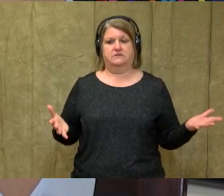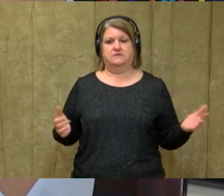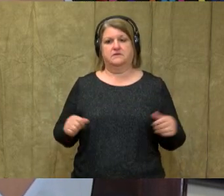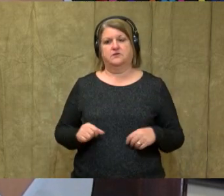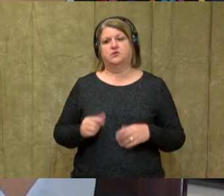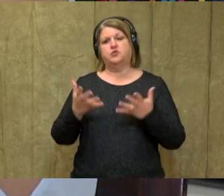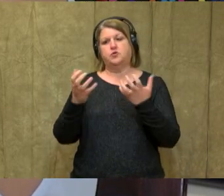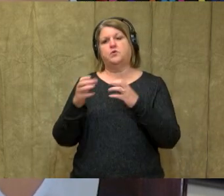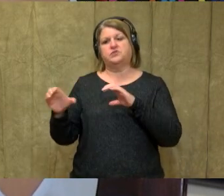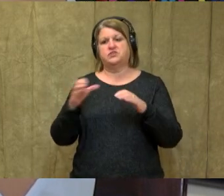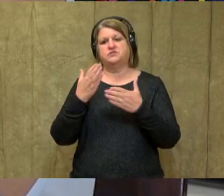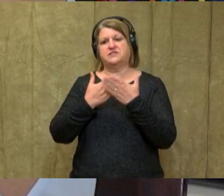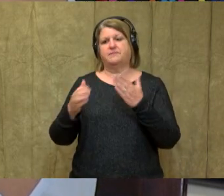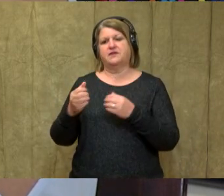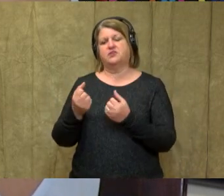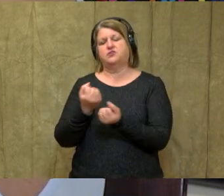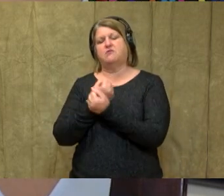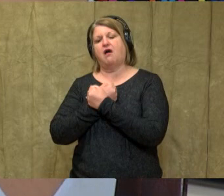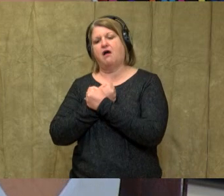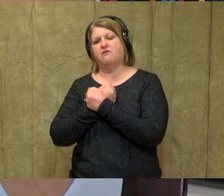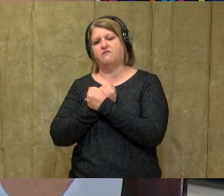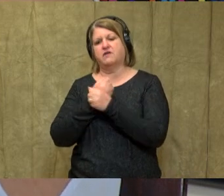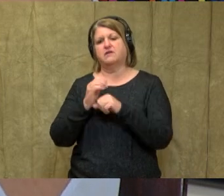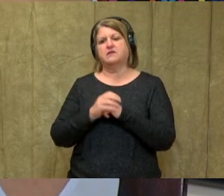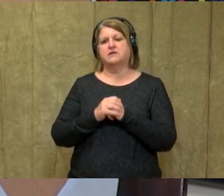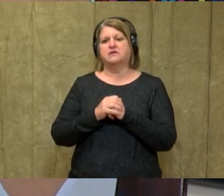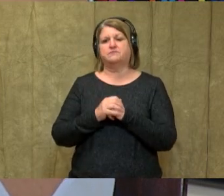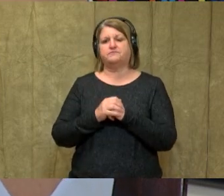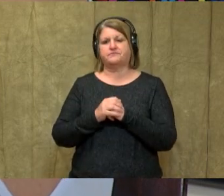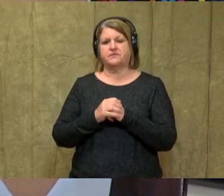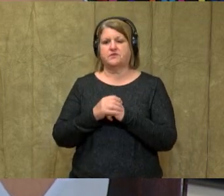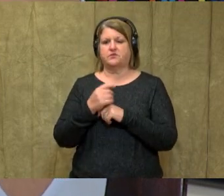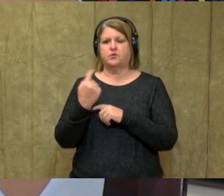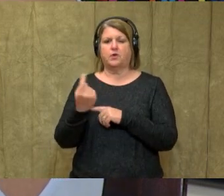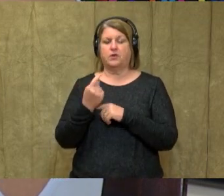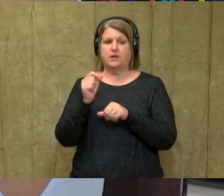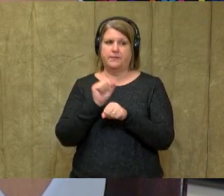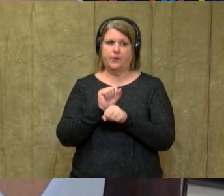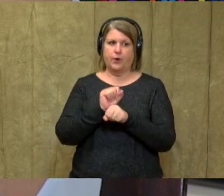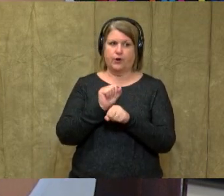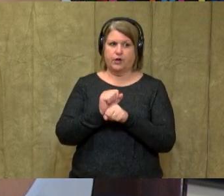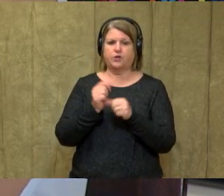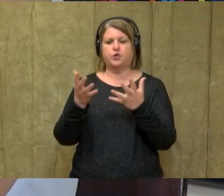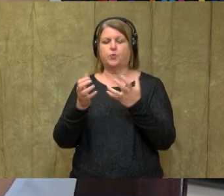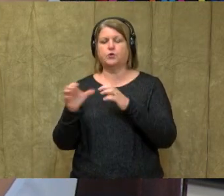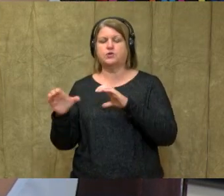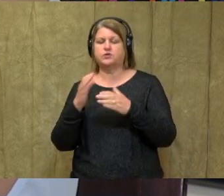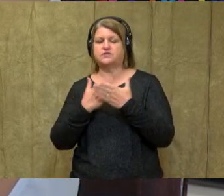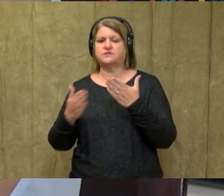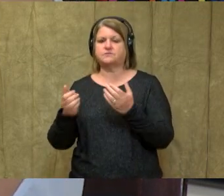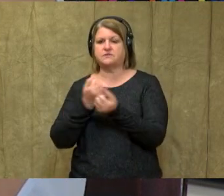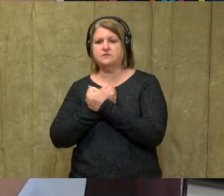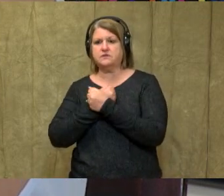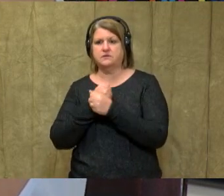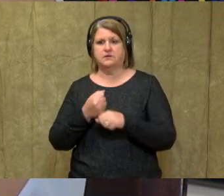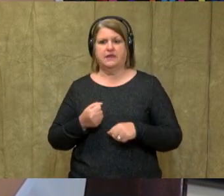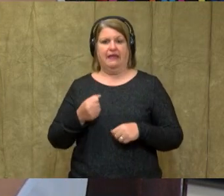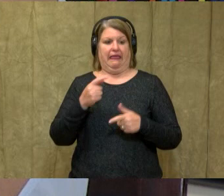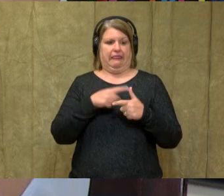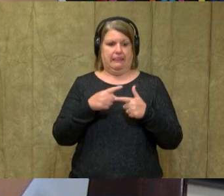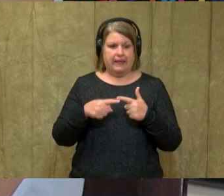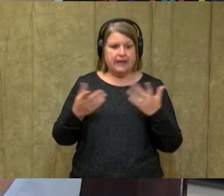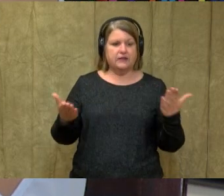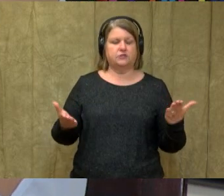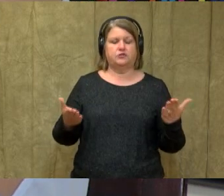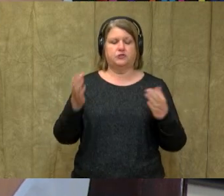really working. You're doing something that you love. Right. But then once you do that, then you can explore the cost of how do I get to that career?